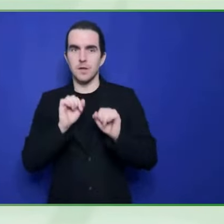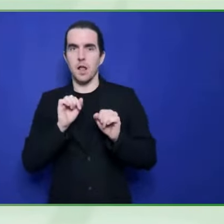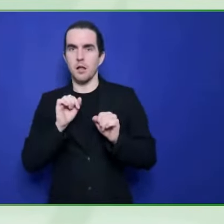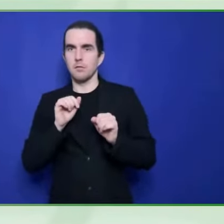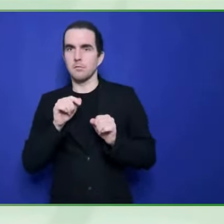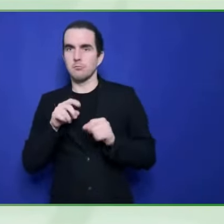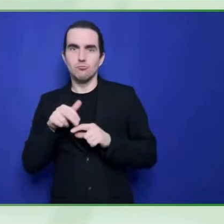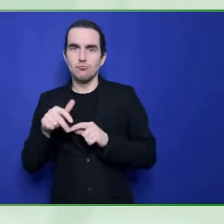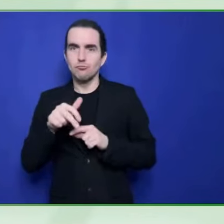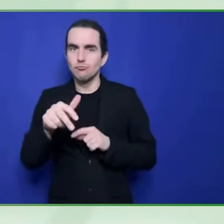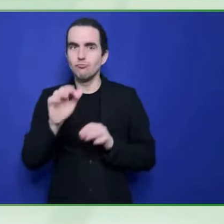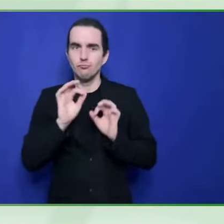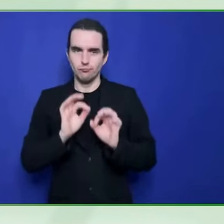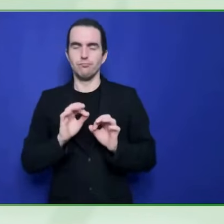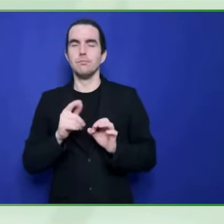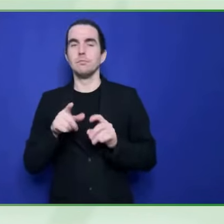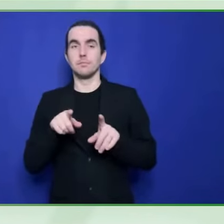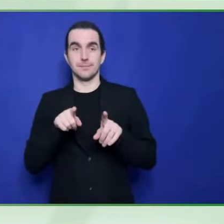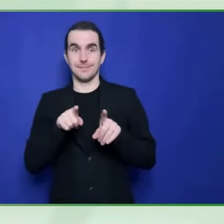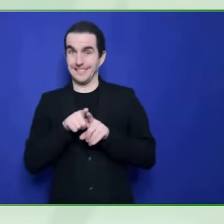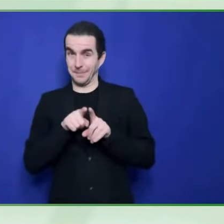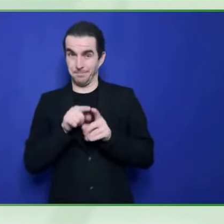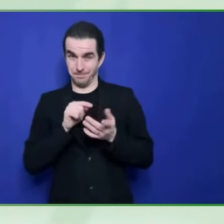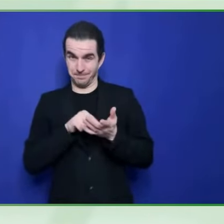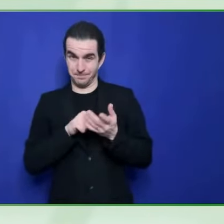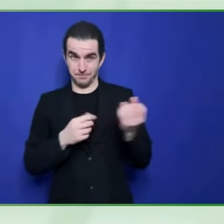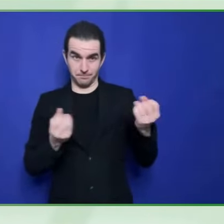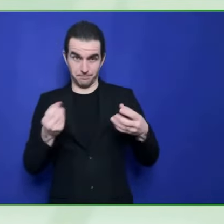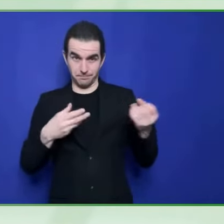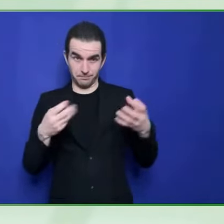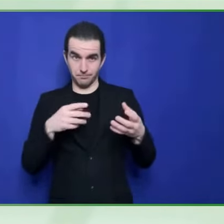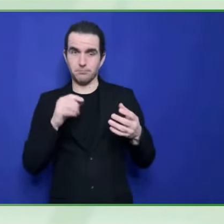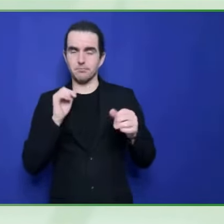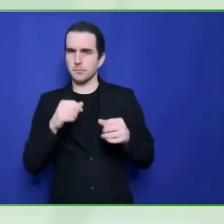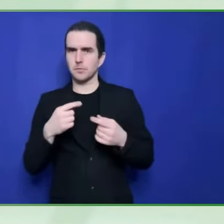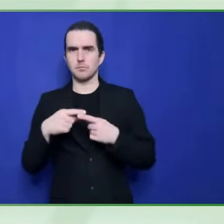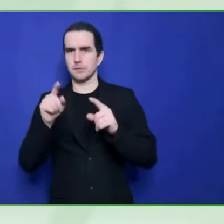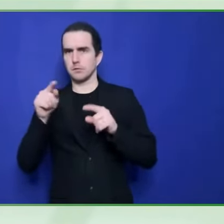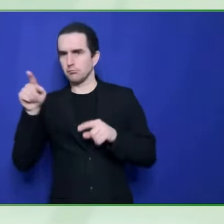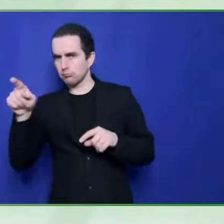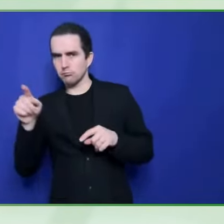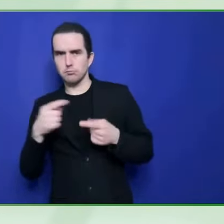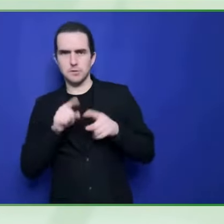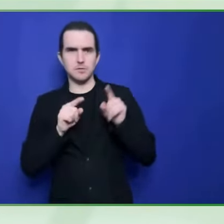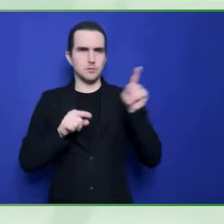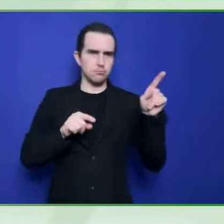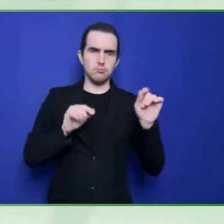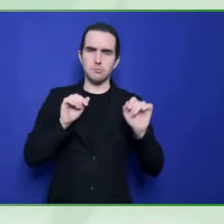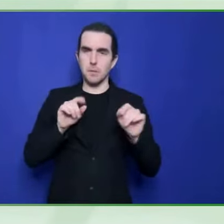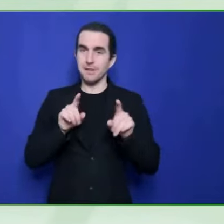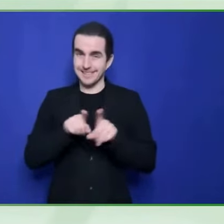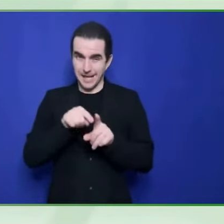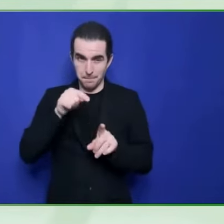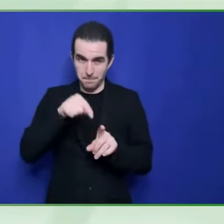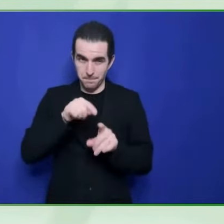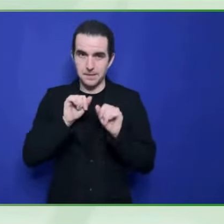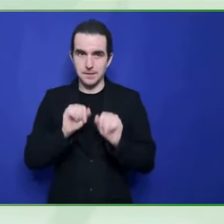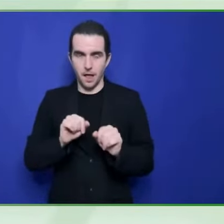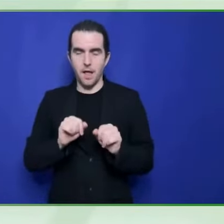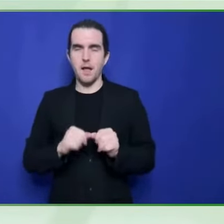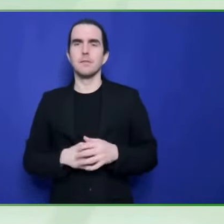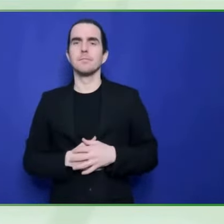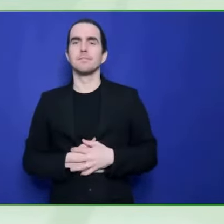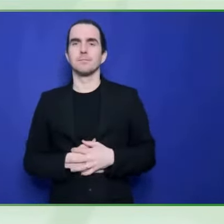the visual primacy of what I'm showing is unfortunate in this case, but the experience is essentially demonstrating that you